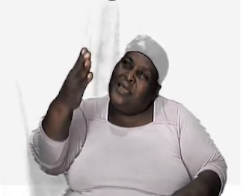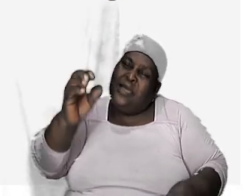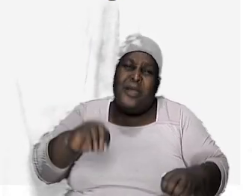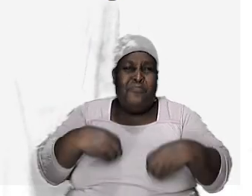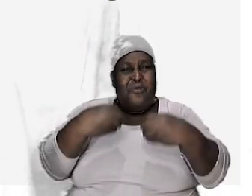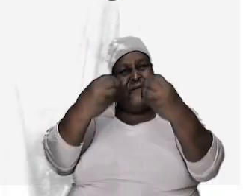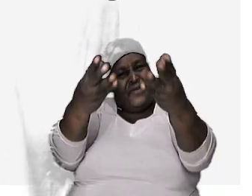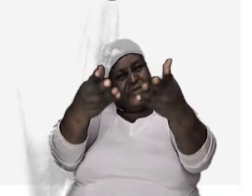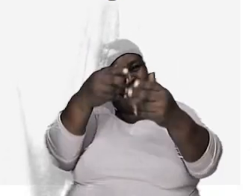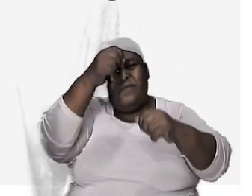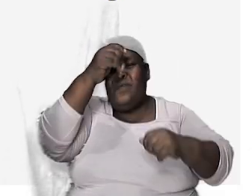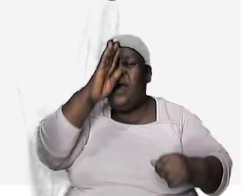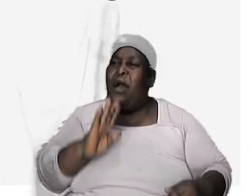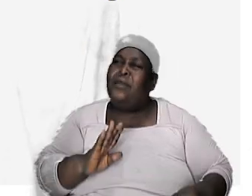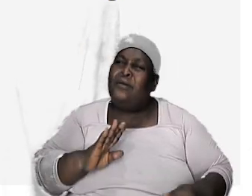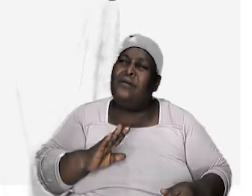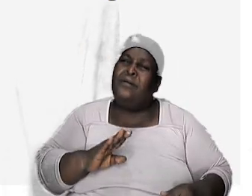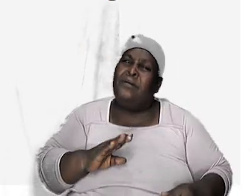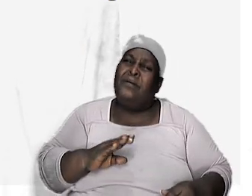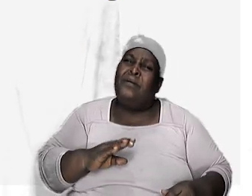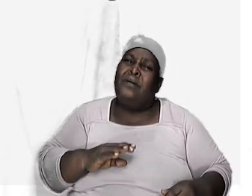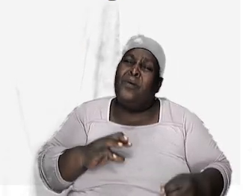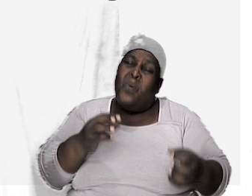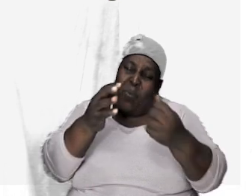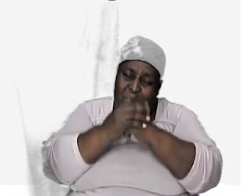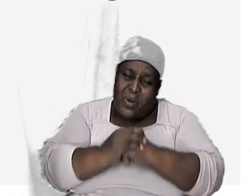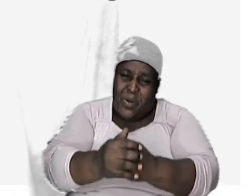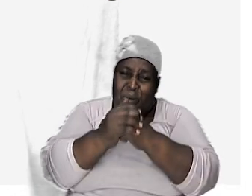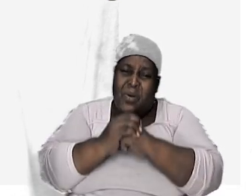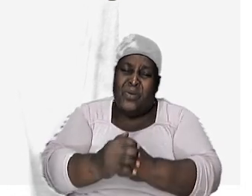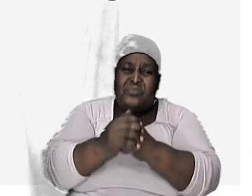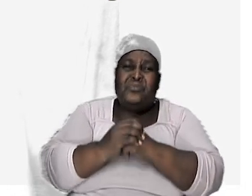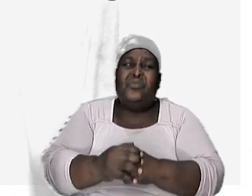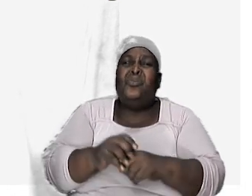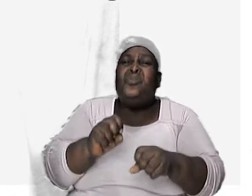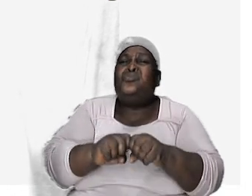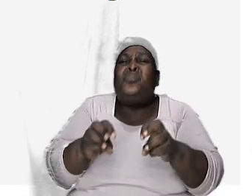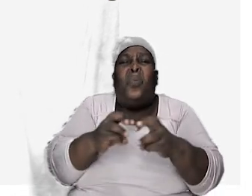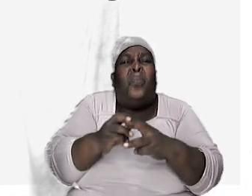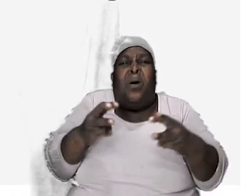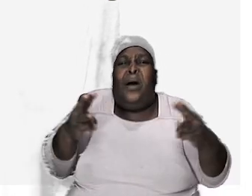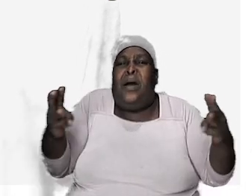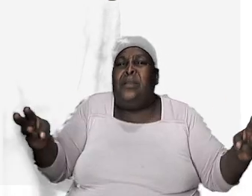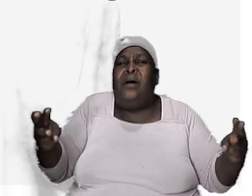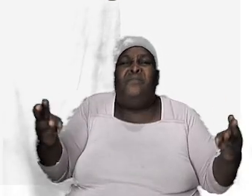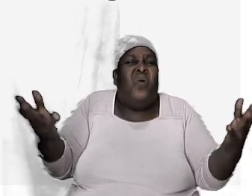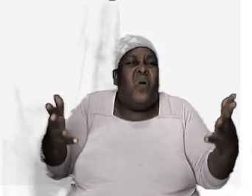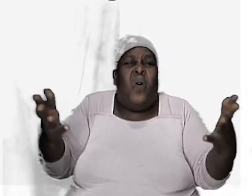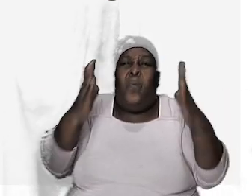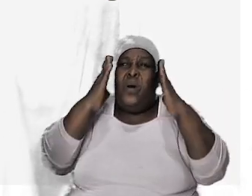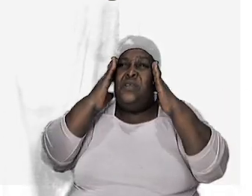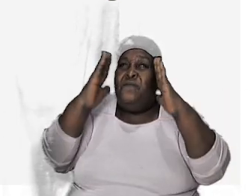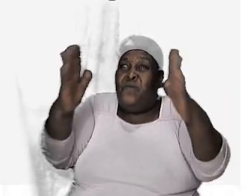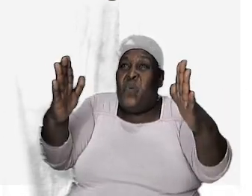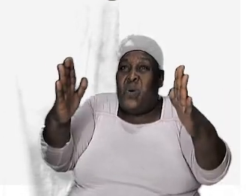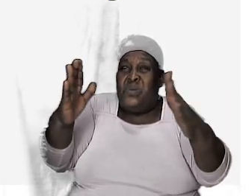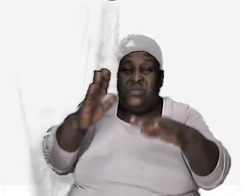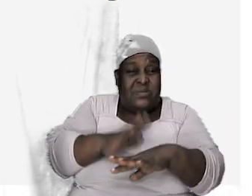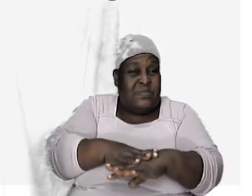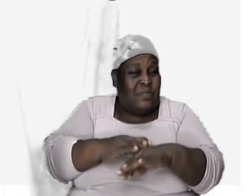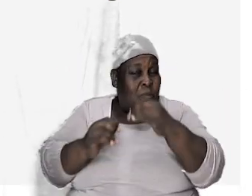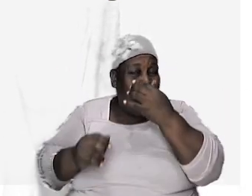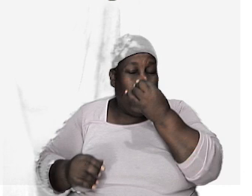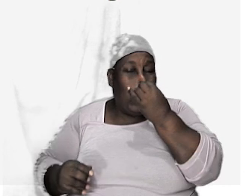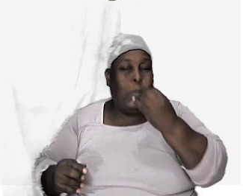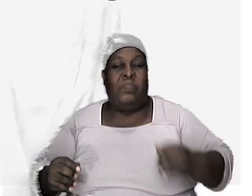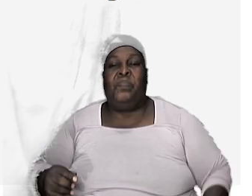of God, you're going to realize that what makes worship so diverse because of what it focuses on. I'm going to look at that in a